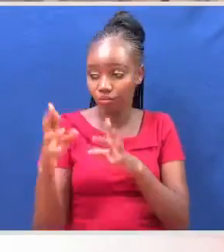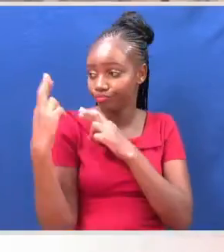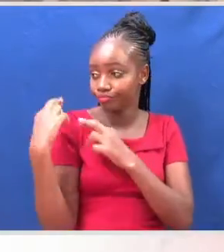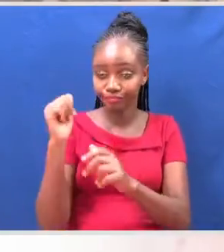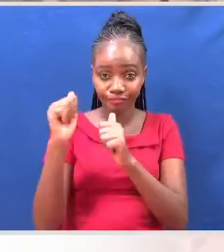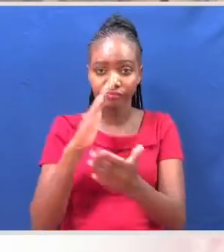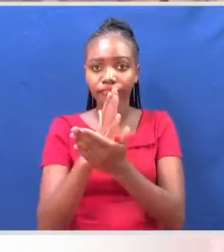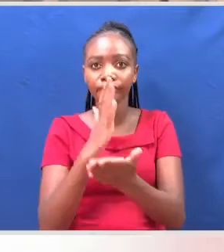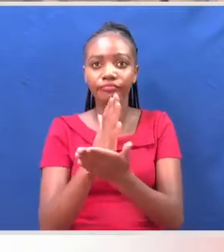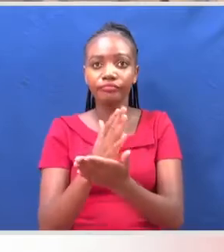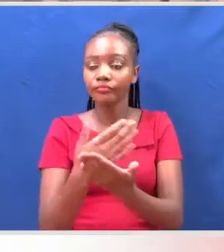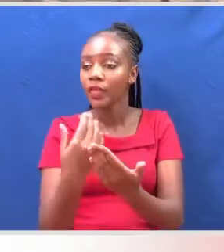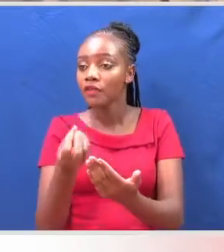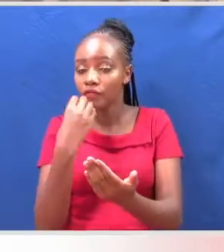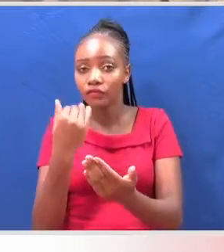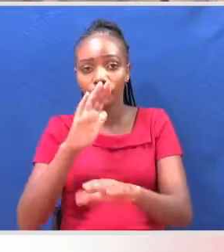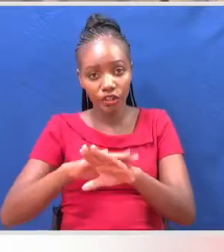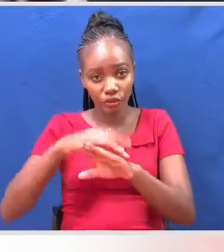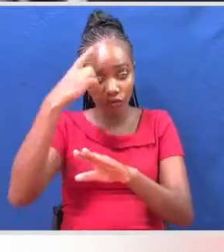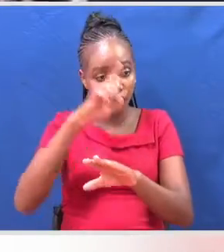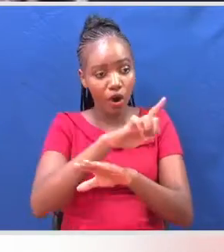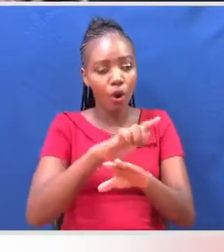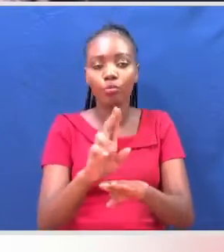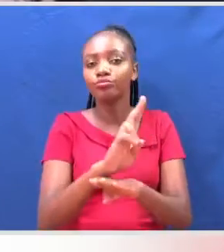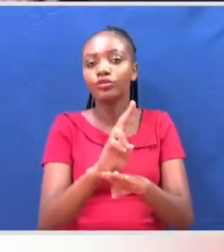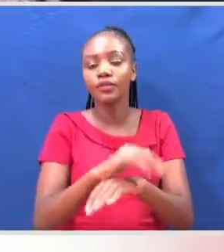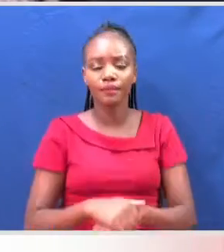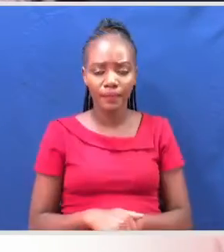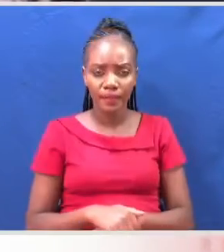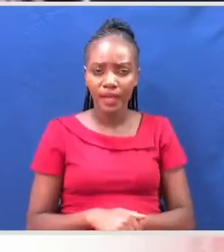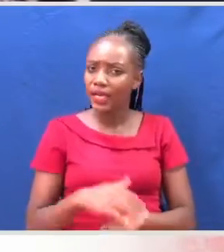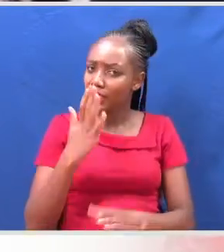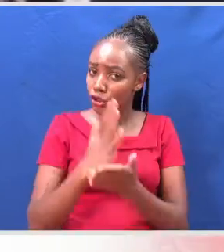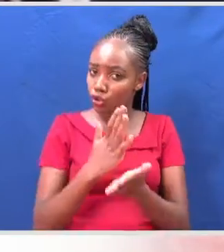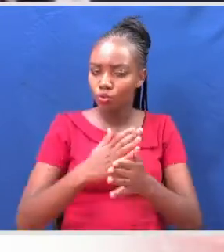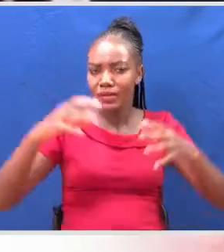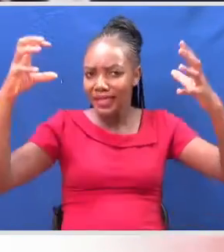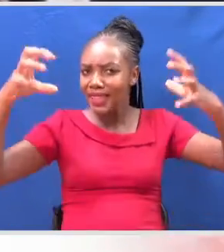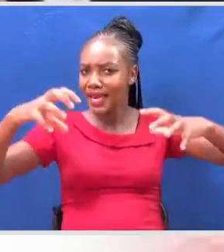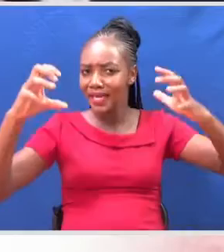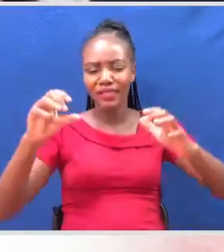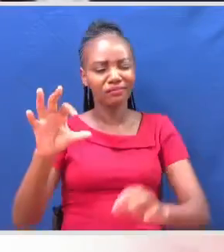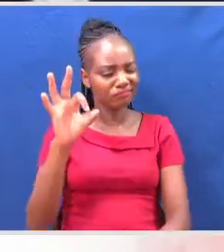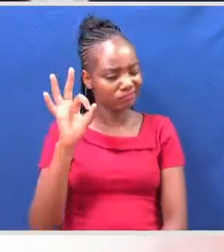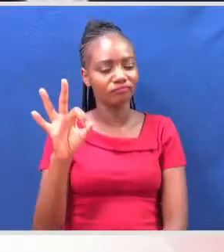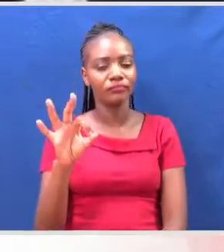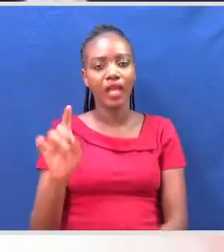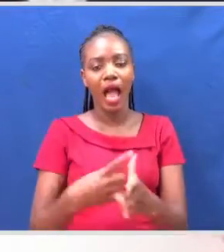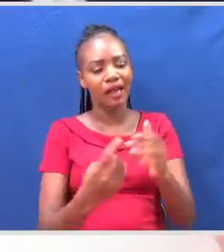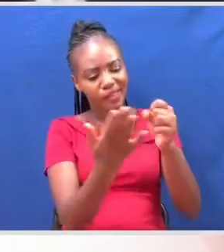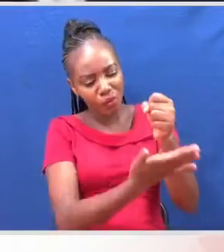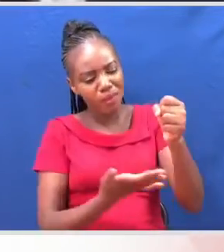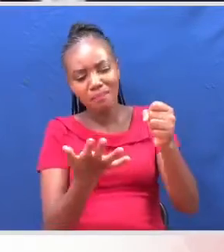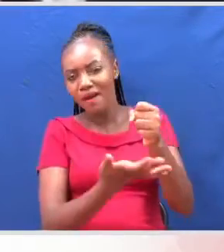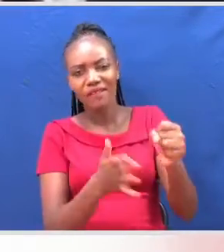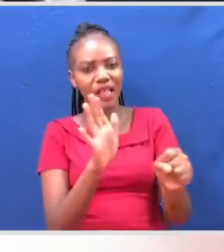that imported foodstuff is good for local consumption. Tulipata mvua mzuri na tumefuna. Lakini vile